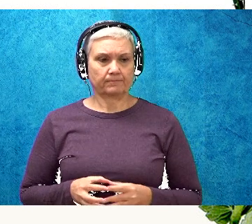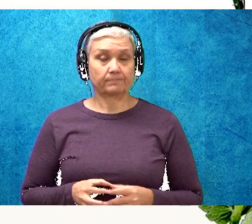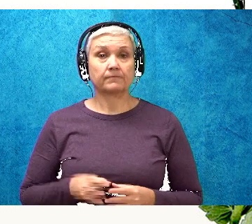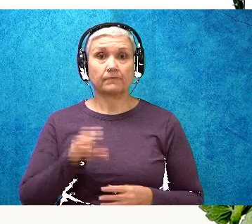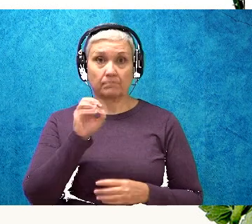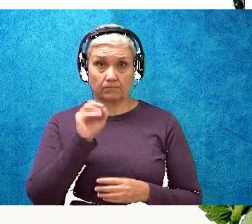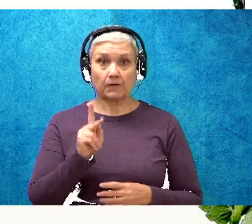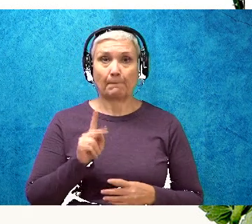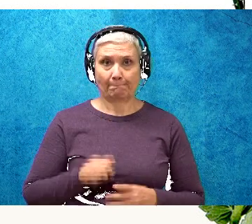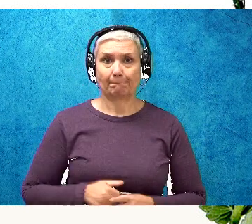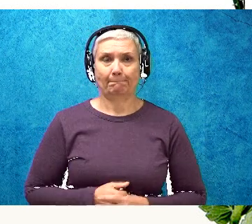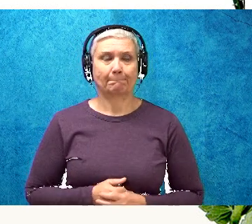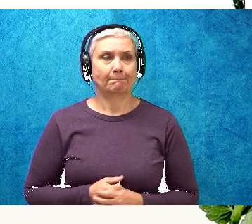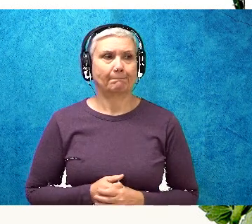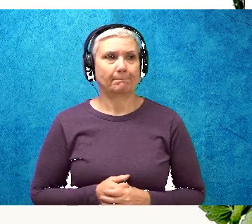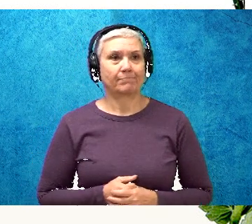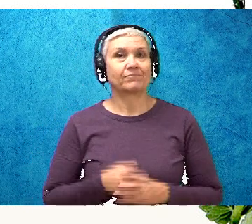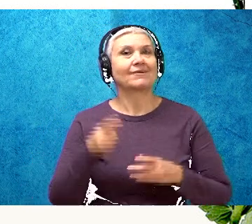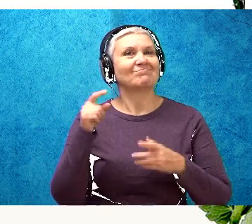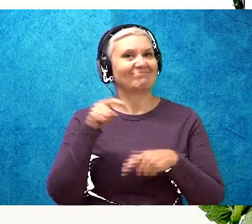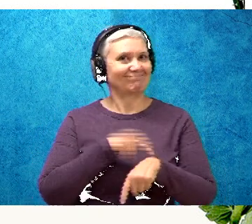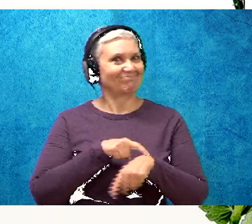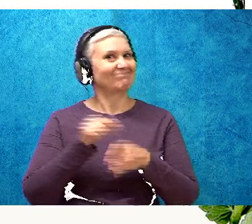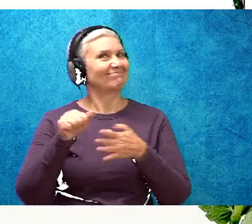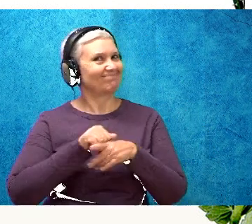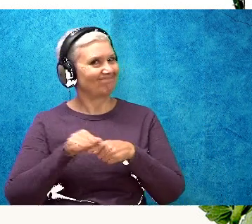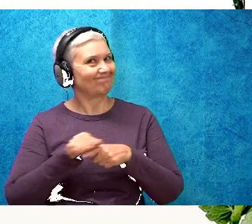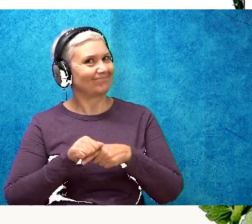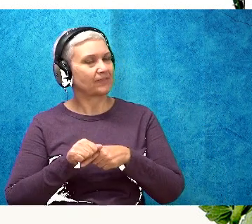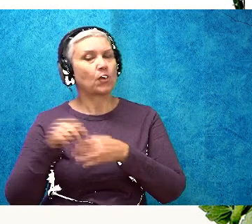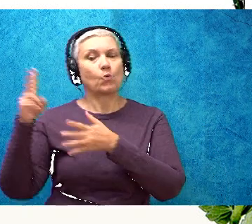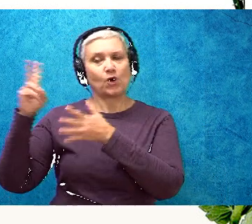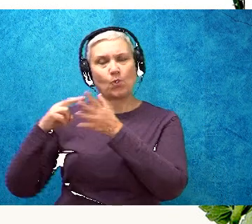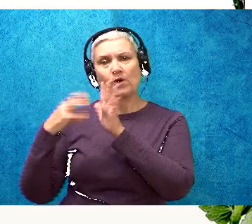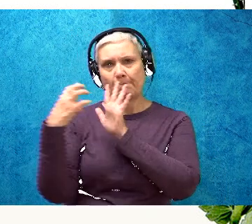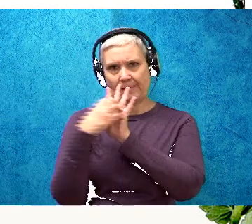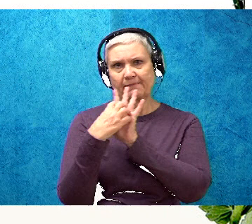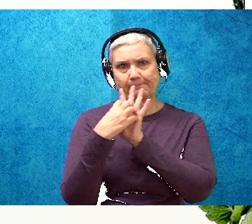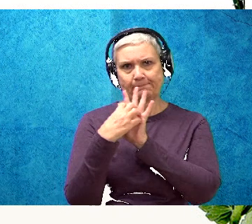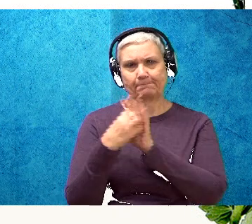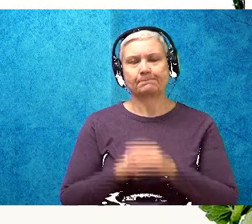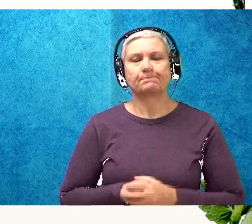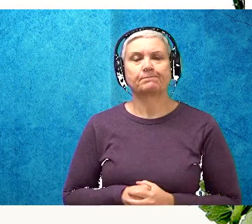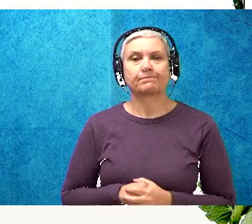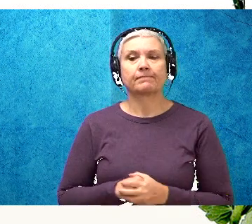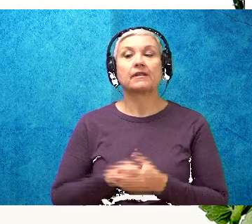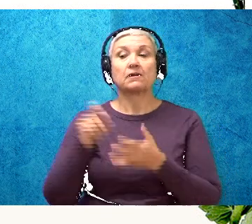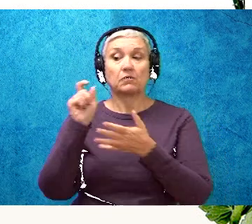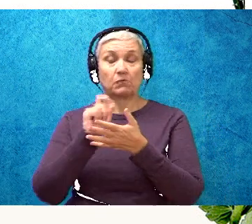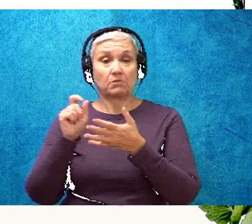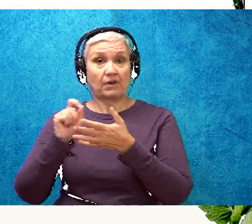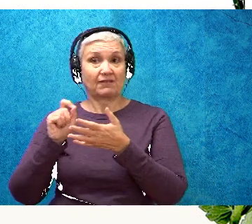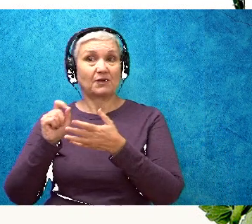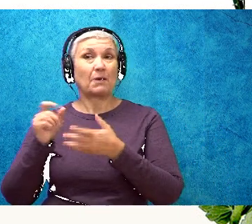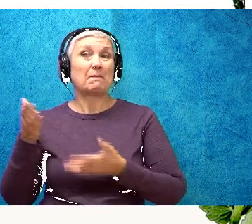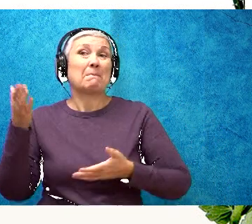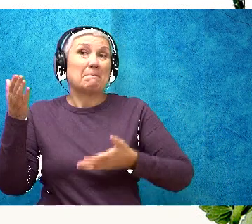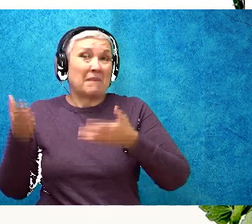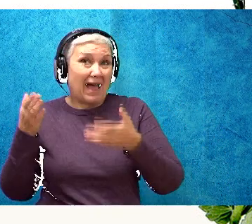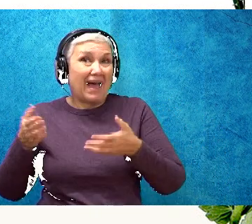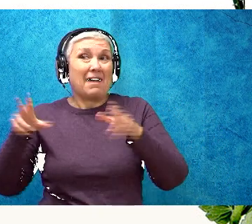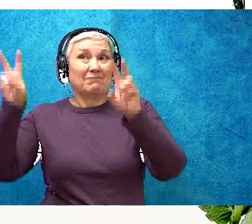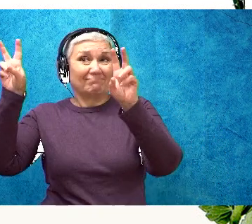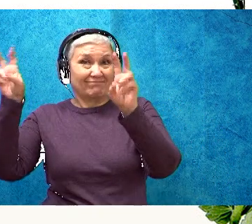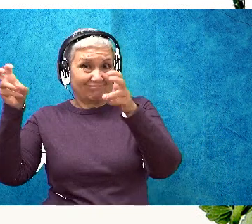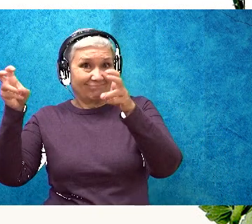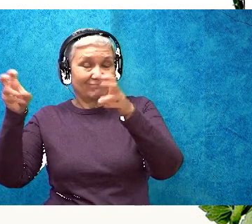Okay, time to practice. We're going to read a story. We're going to write the possible topics of the passage. We're